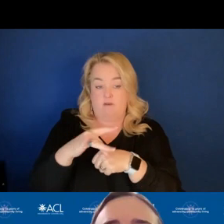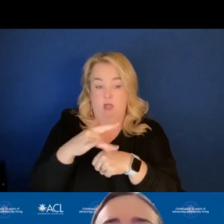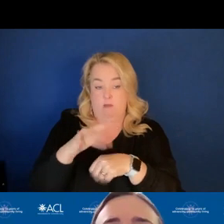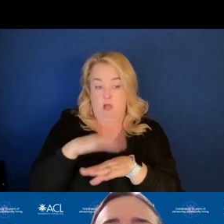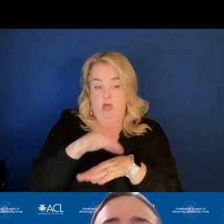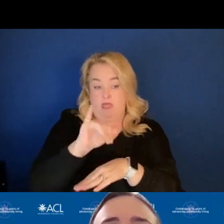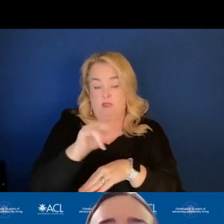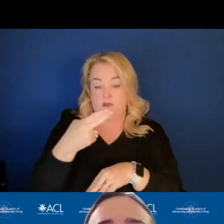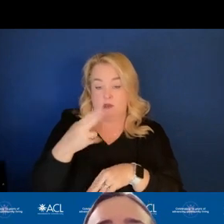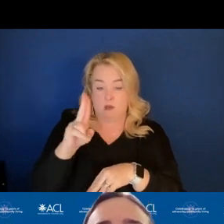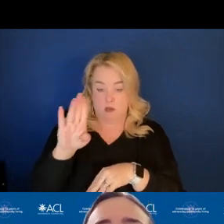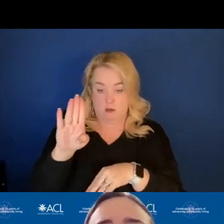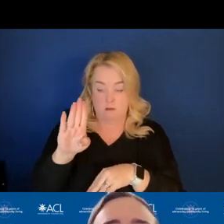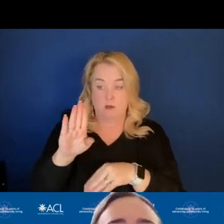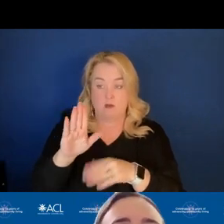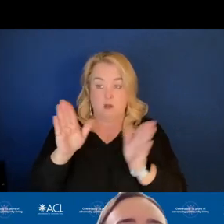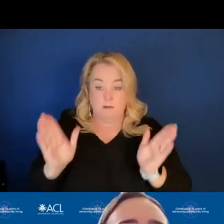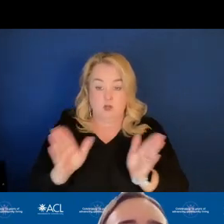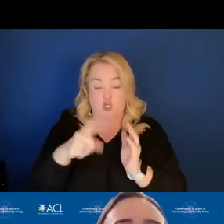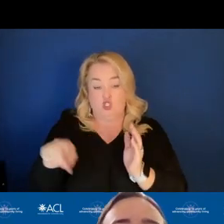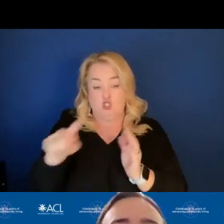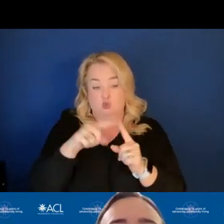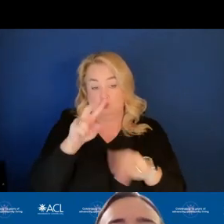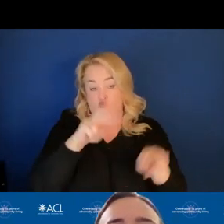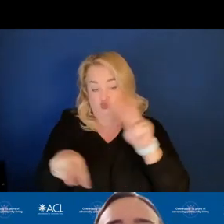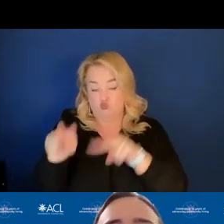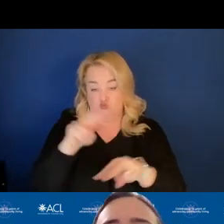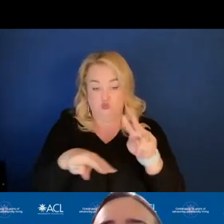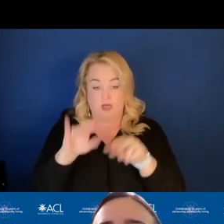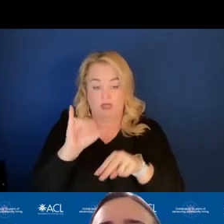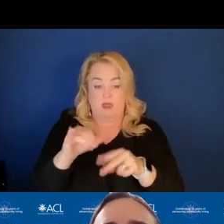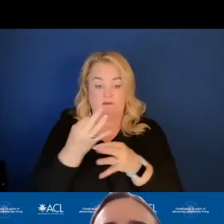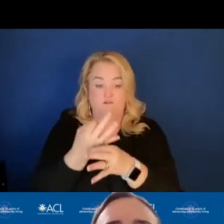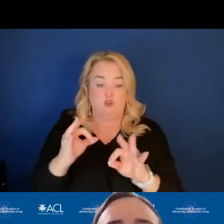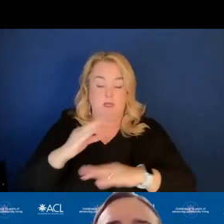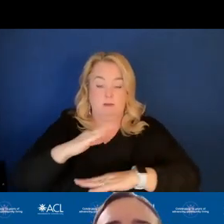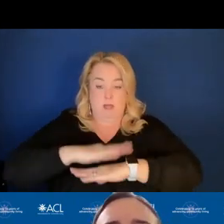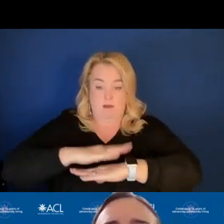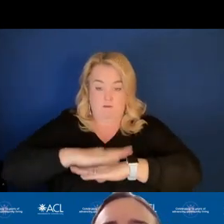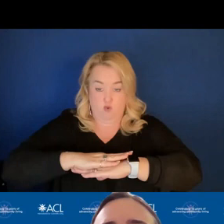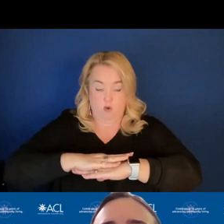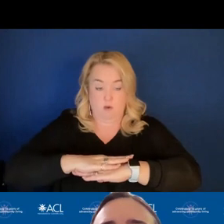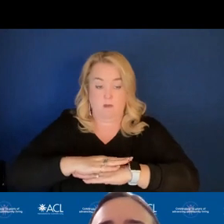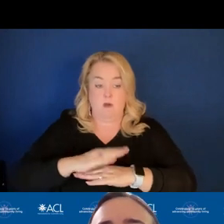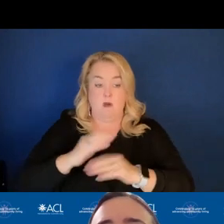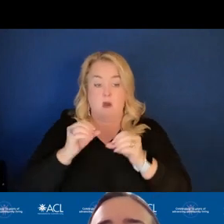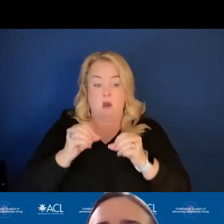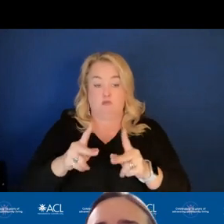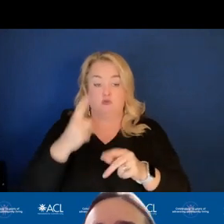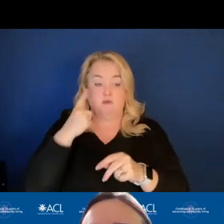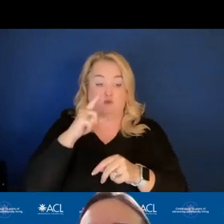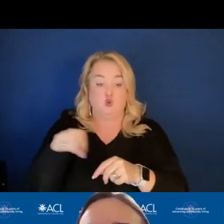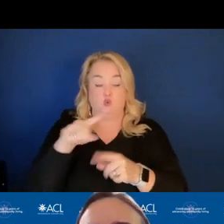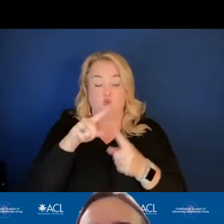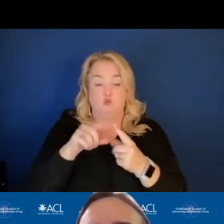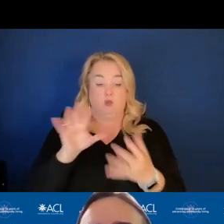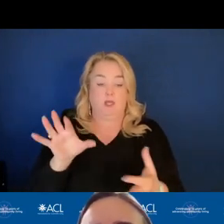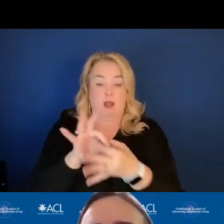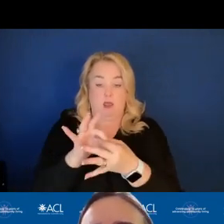I really encourage you all to take advantage of this free platform and opportunity to connect with leaders across the U.S.